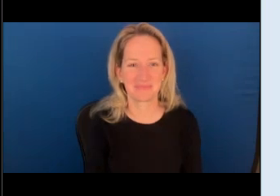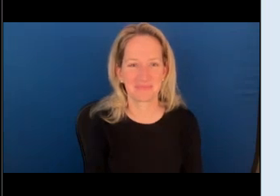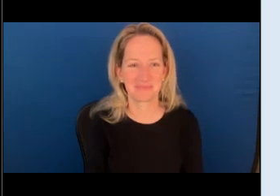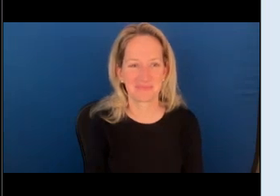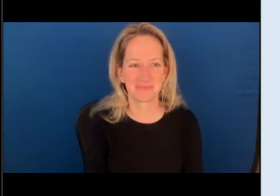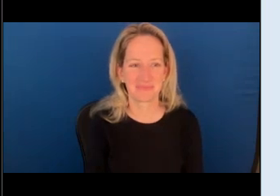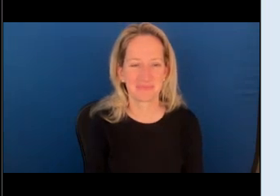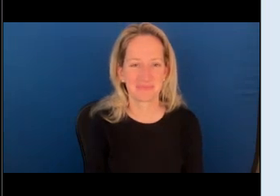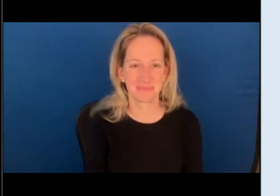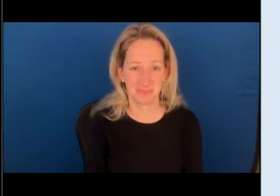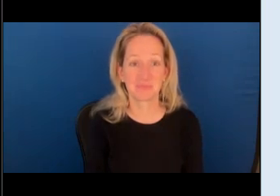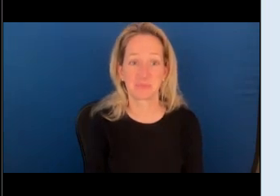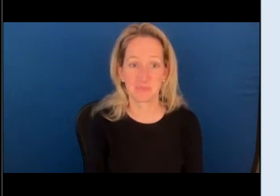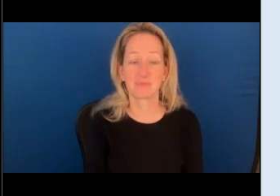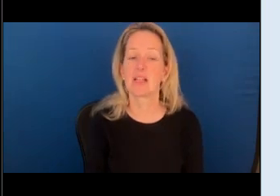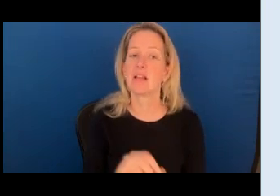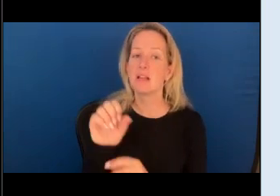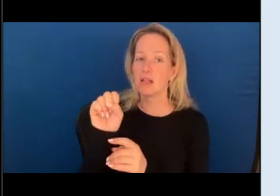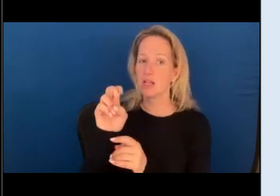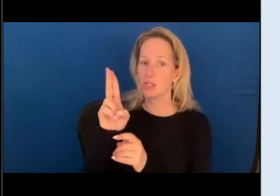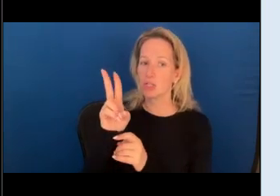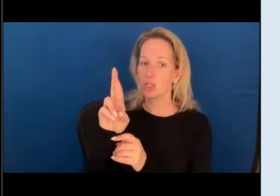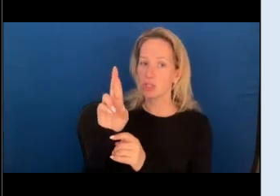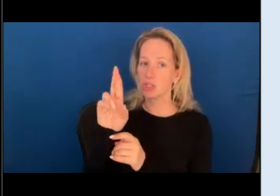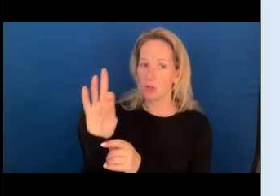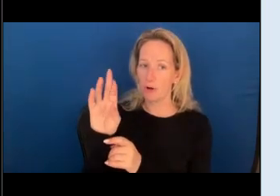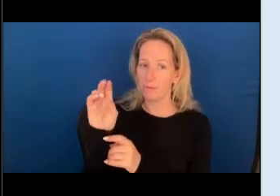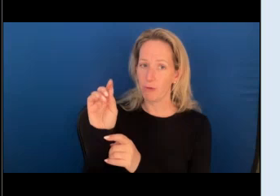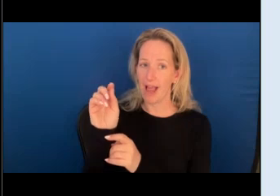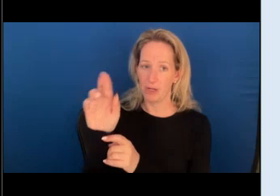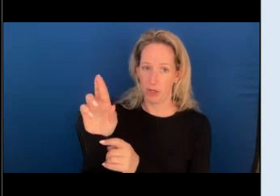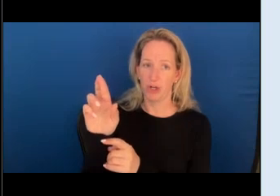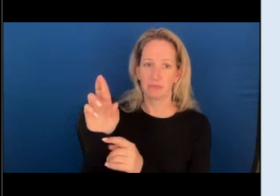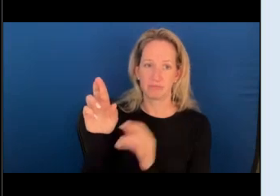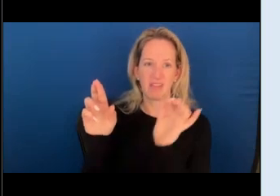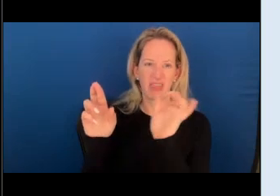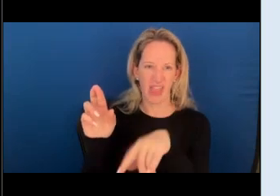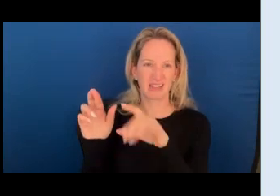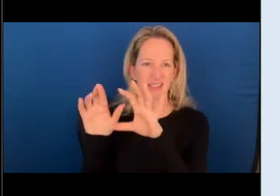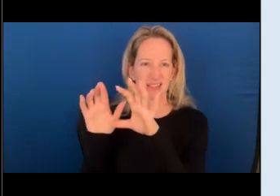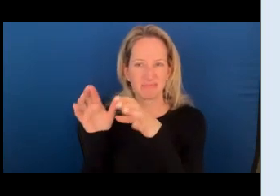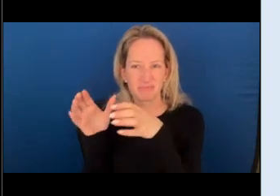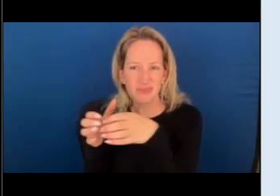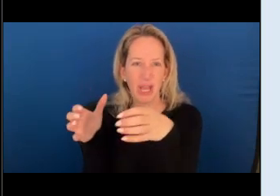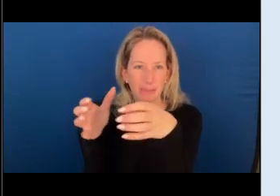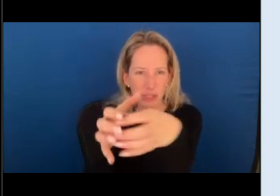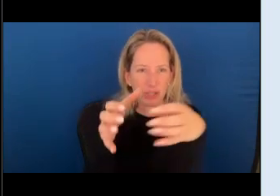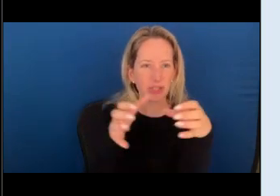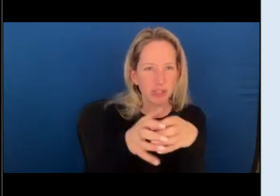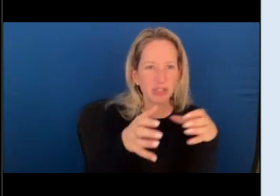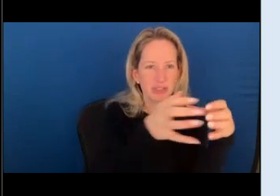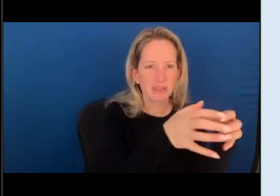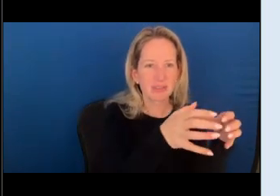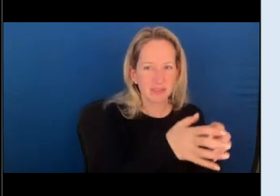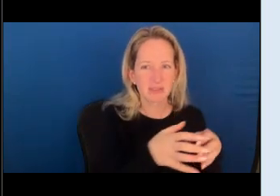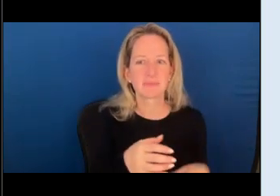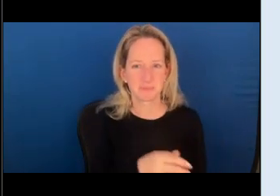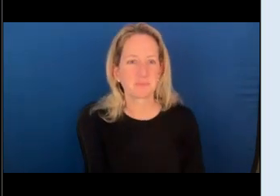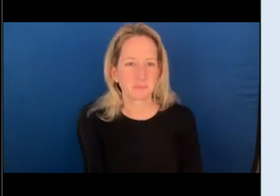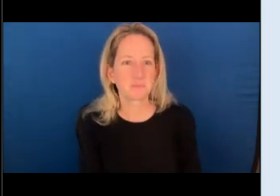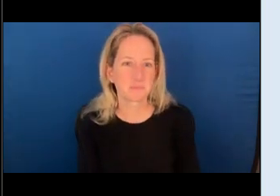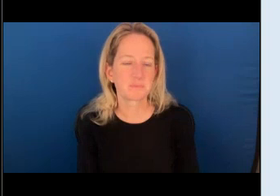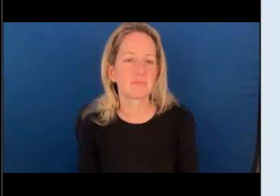The organization was Surfrider. Corona, Yeah, just protect